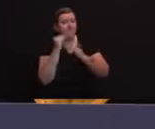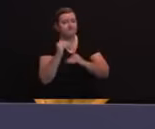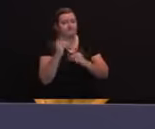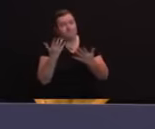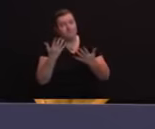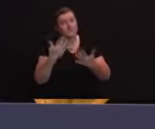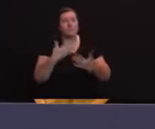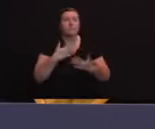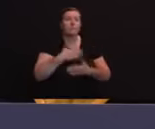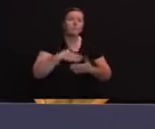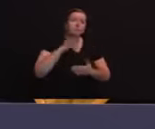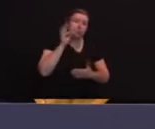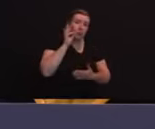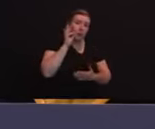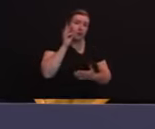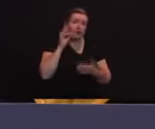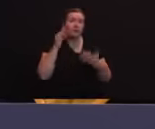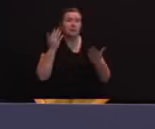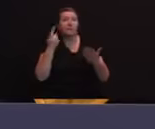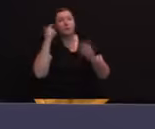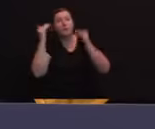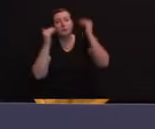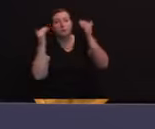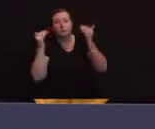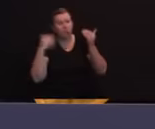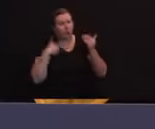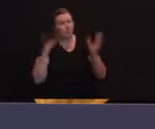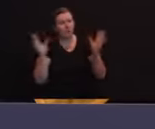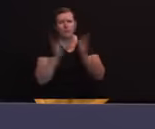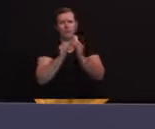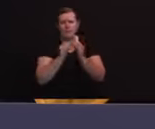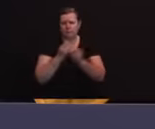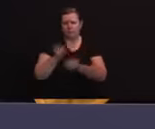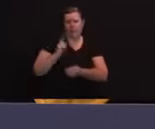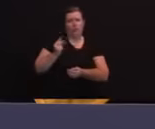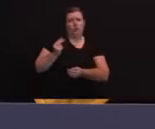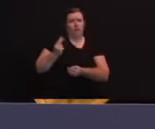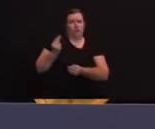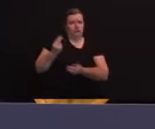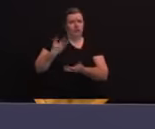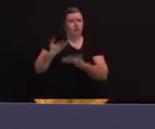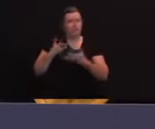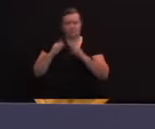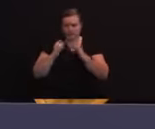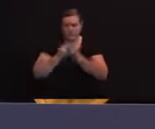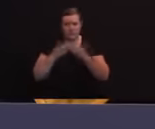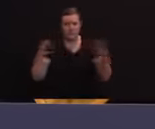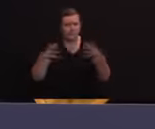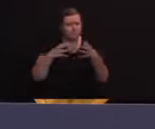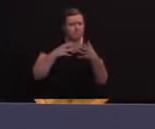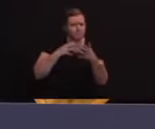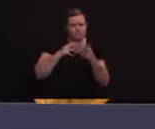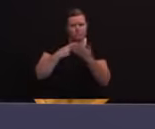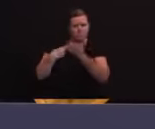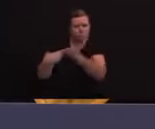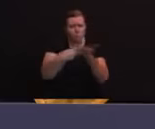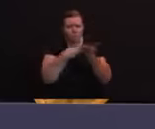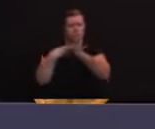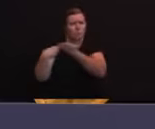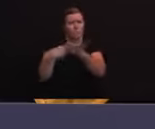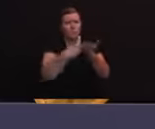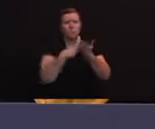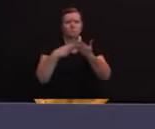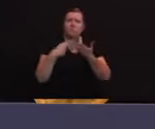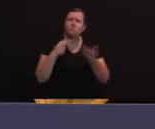very productive leadership meeting on Thursday. Our teams have been at it since then. I've got no news to report per se, but I do